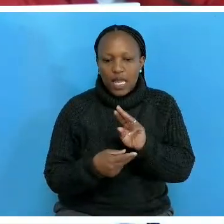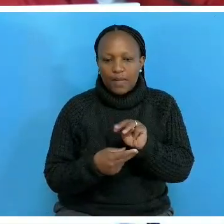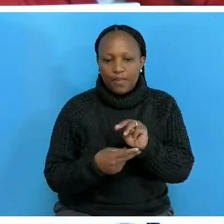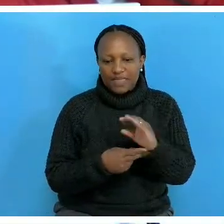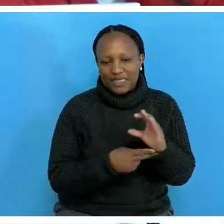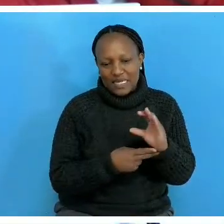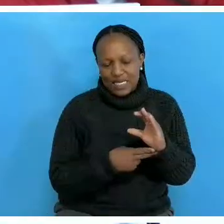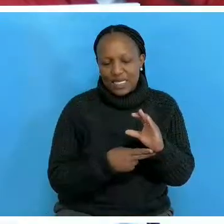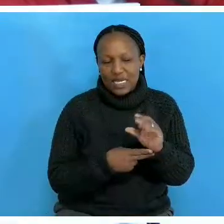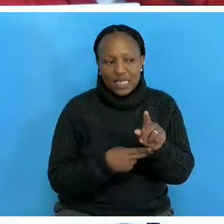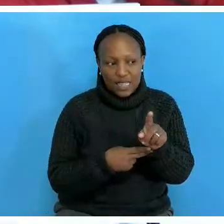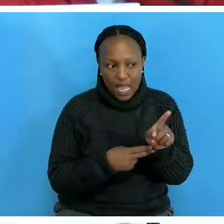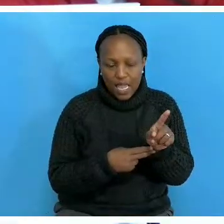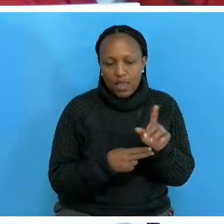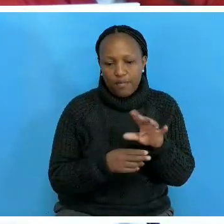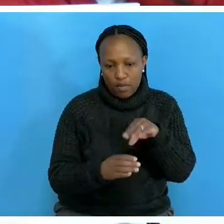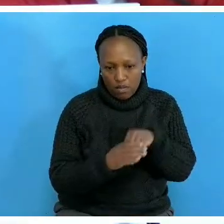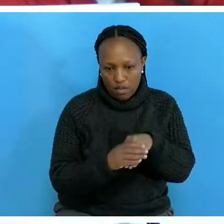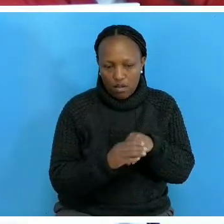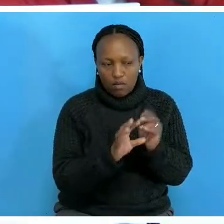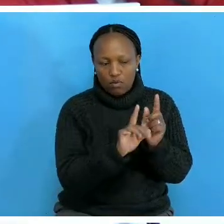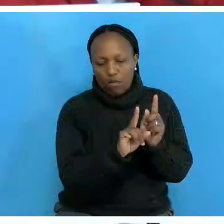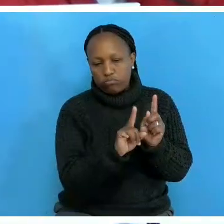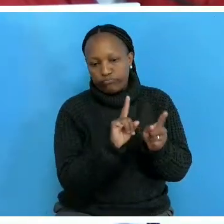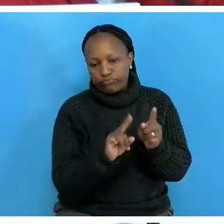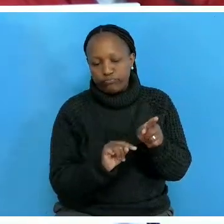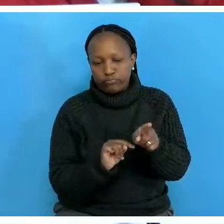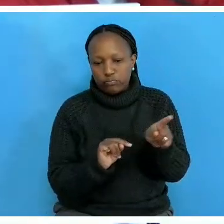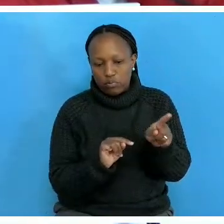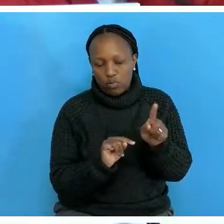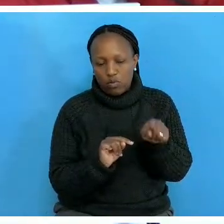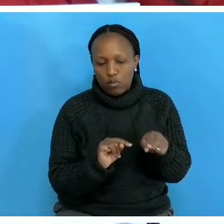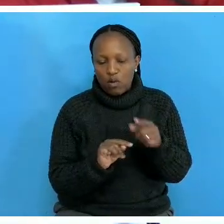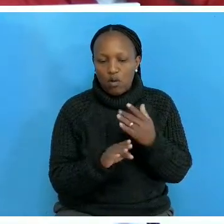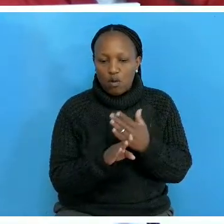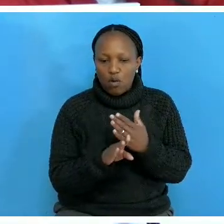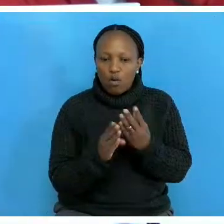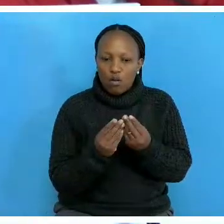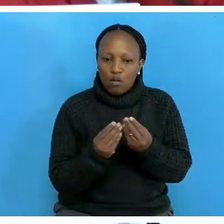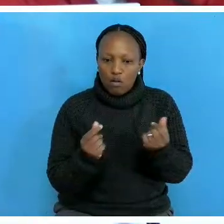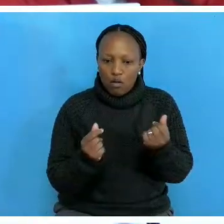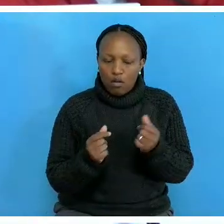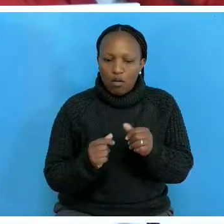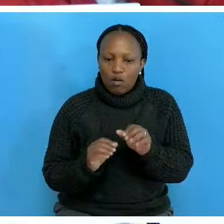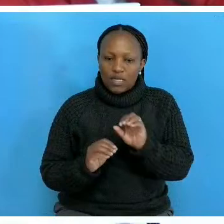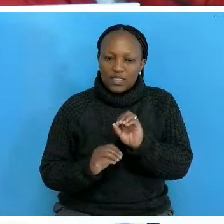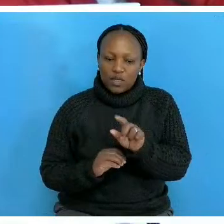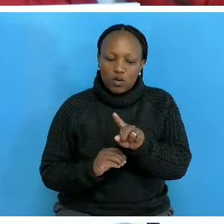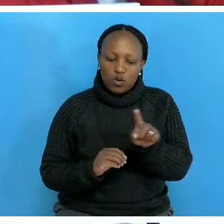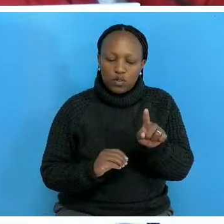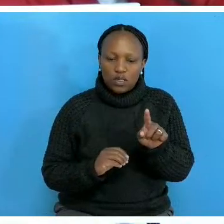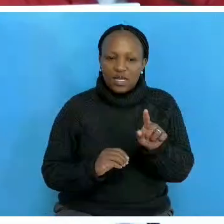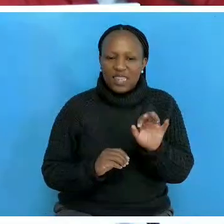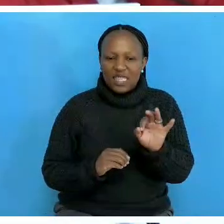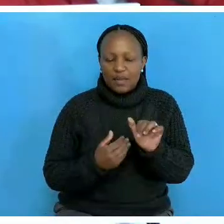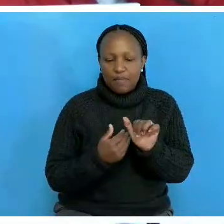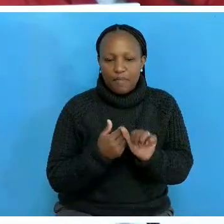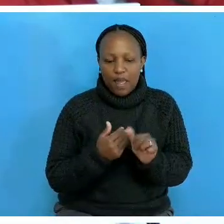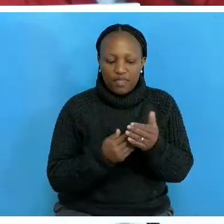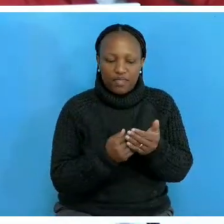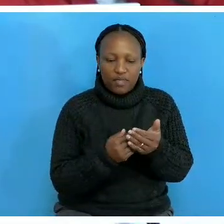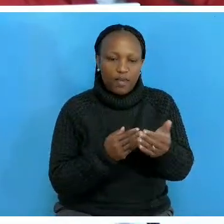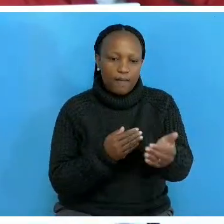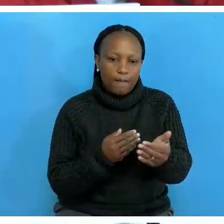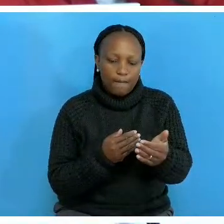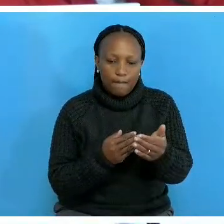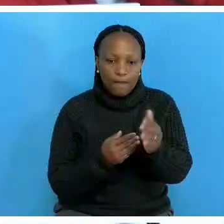keep them accountable. We need to work on a resolution of 0 to 6 months. What solutions are we going to